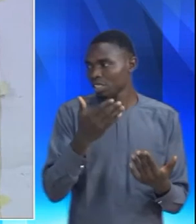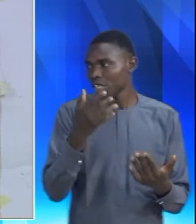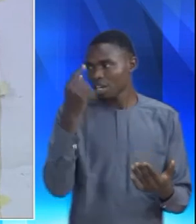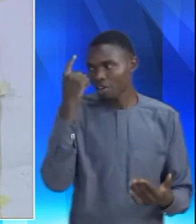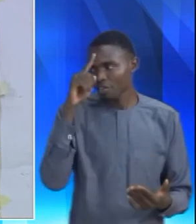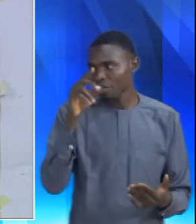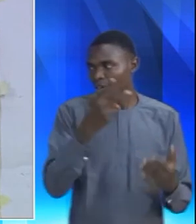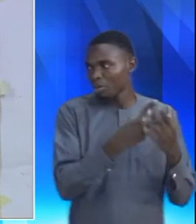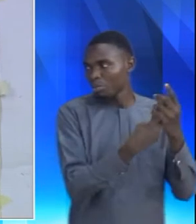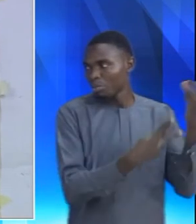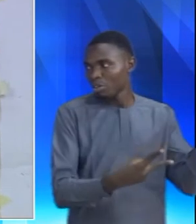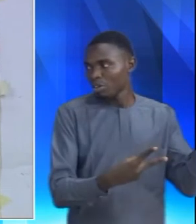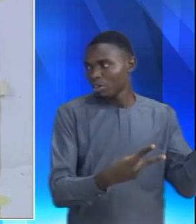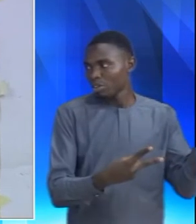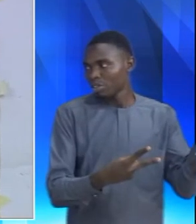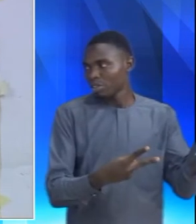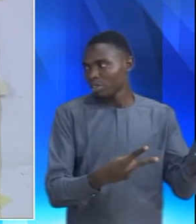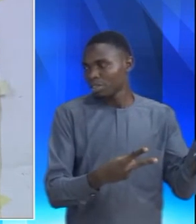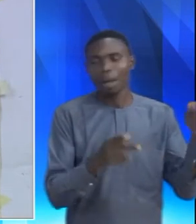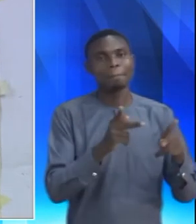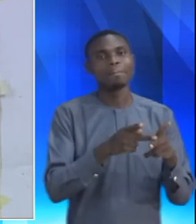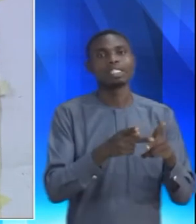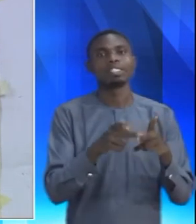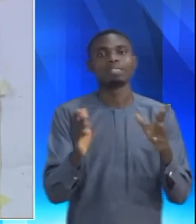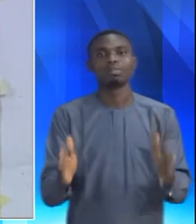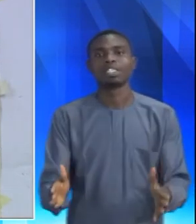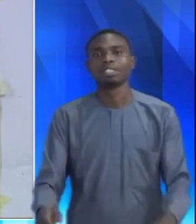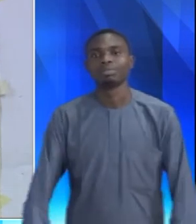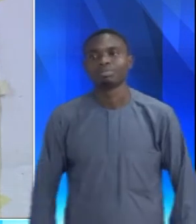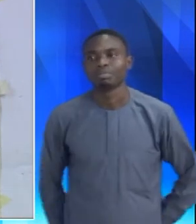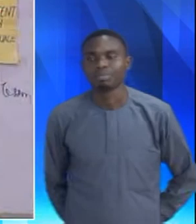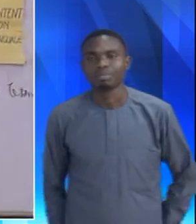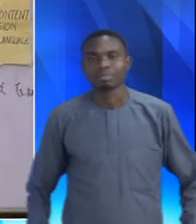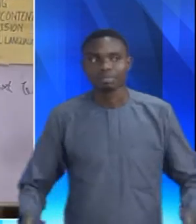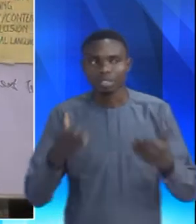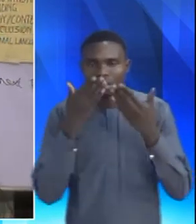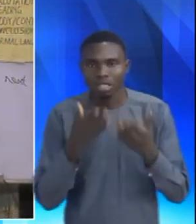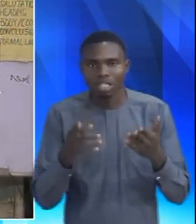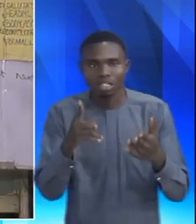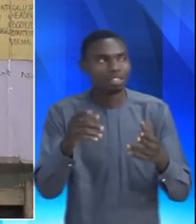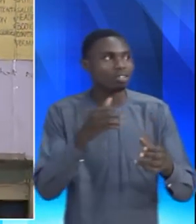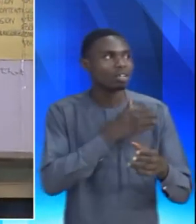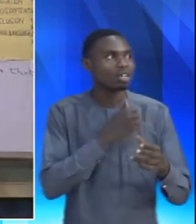parties. Thank you and good day.